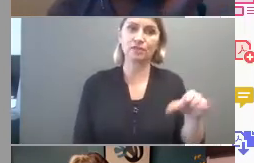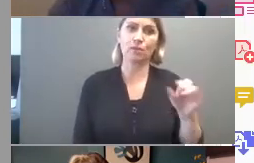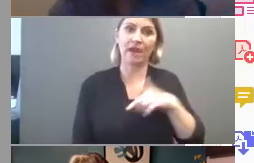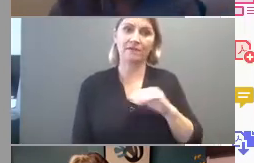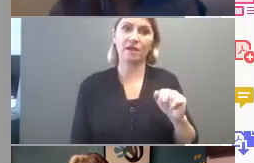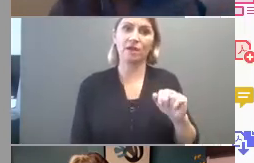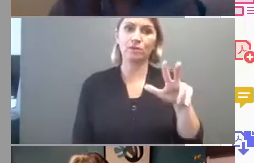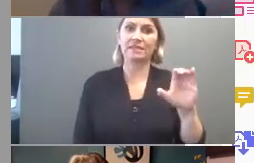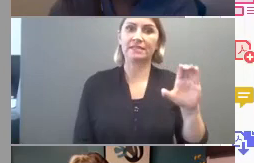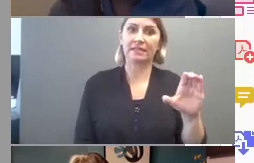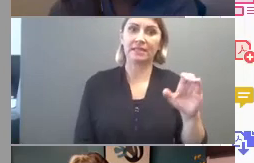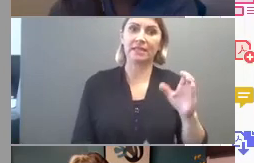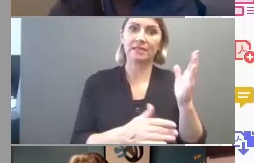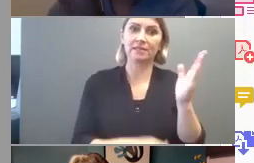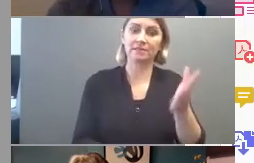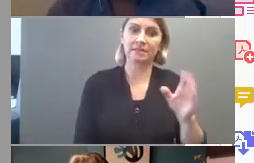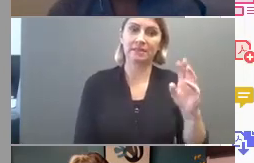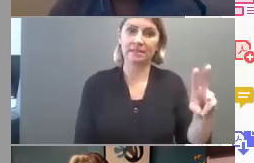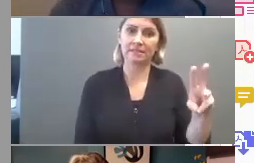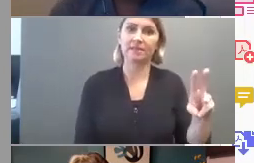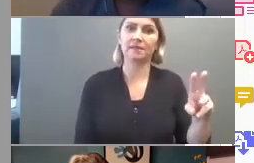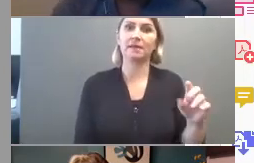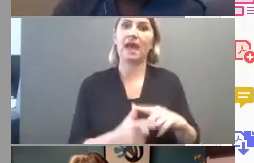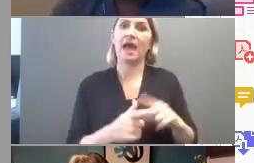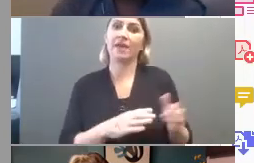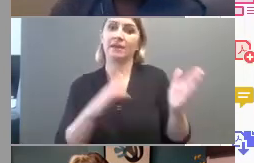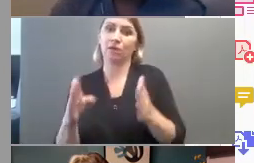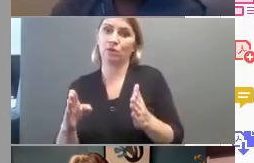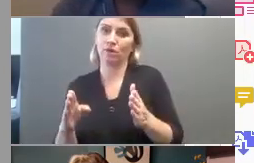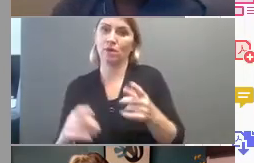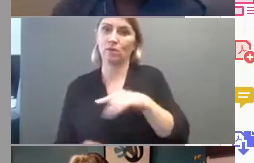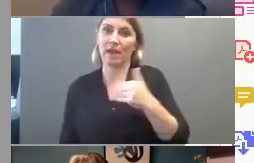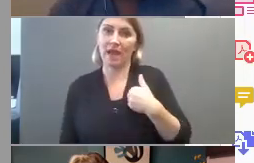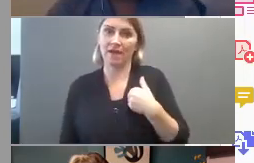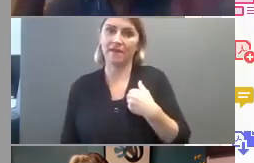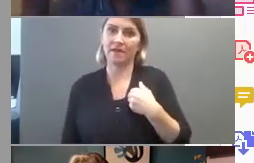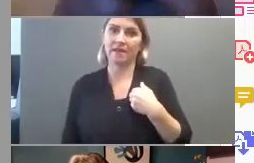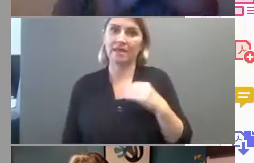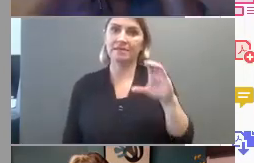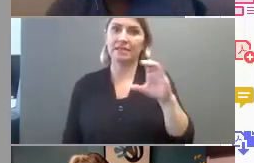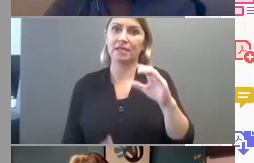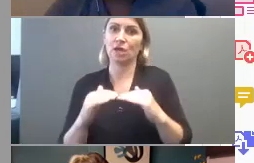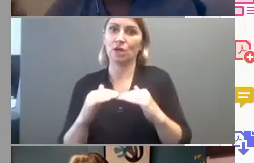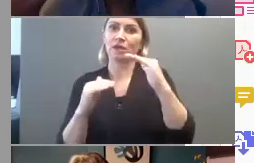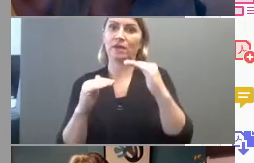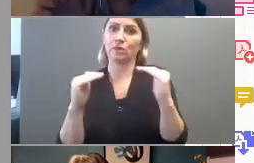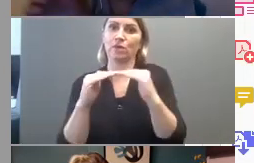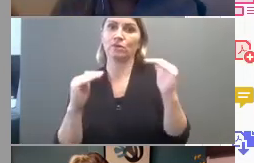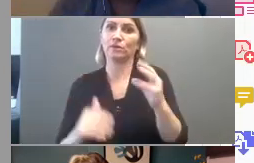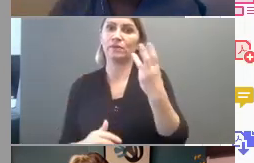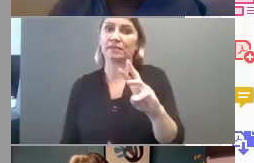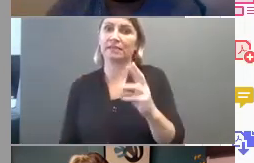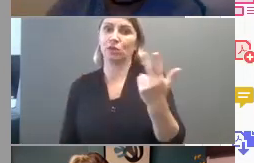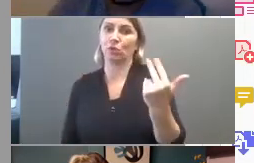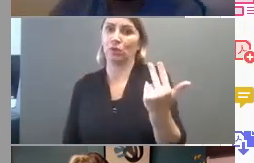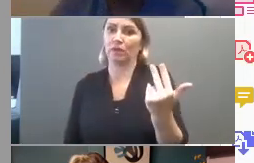3c plus 16 minus 16c. And in general, we have c greater than or equal to, because we are swapping the values and we are